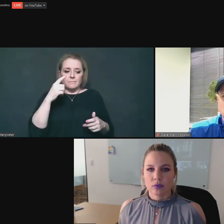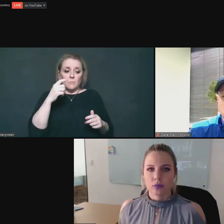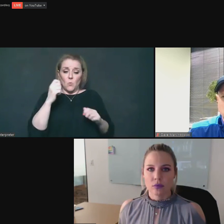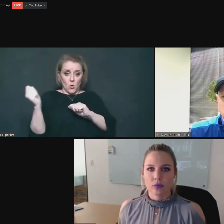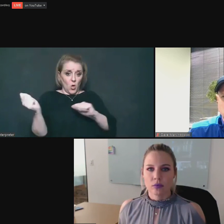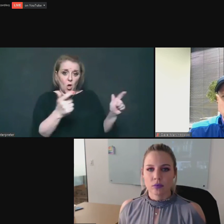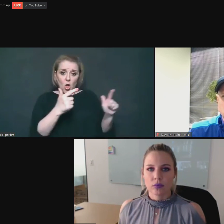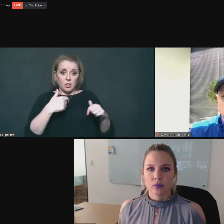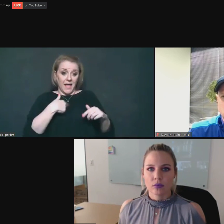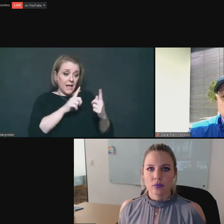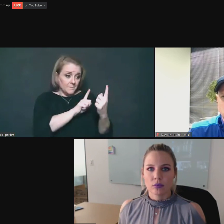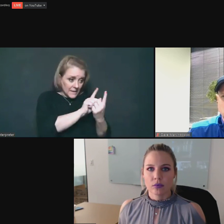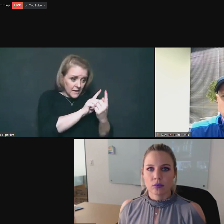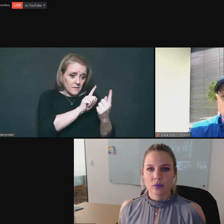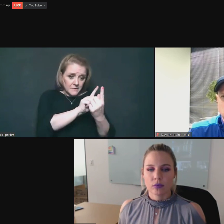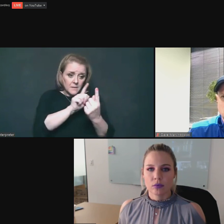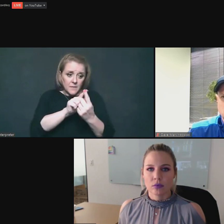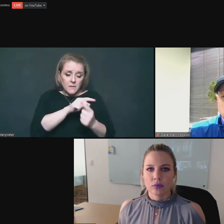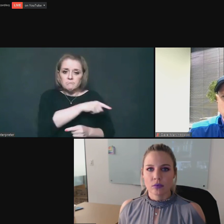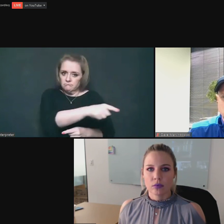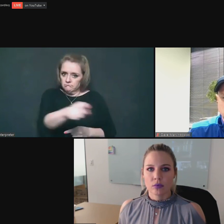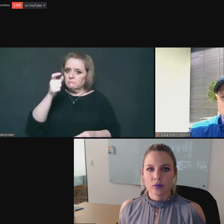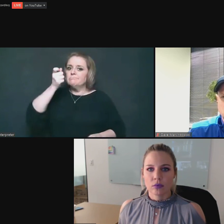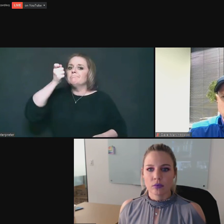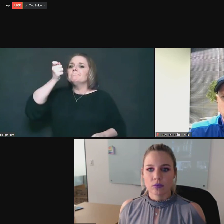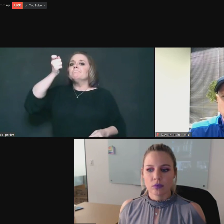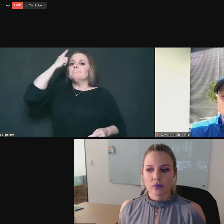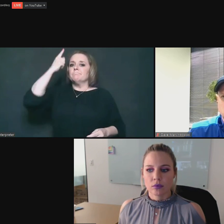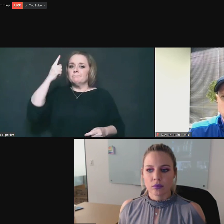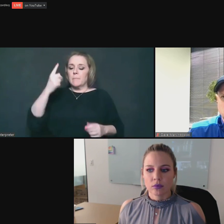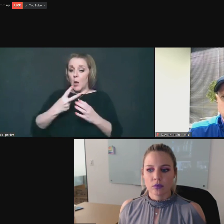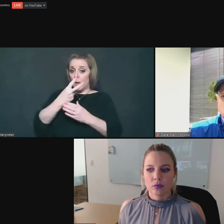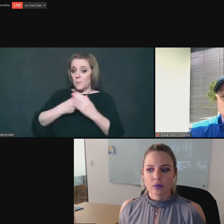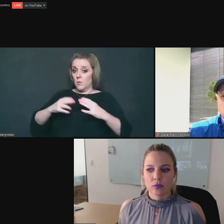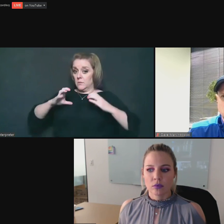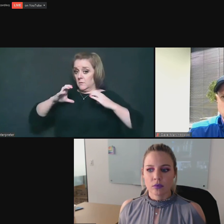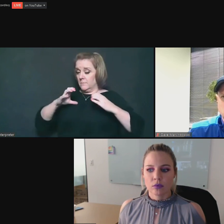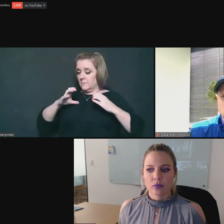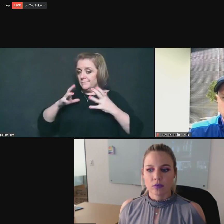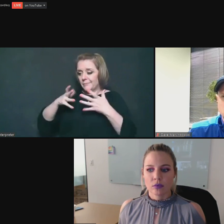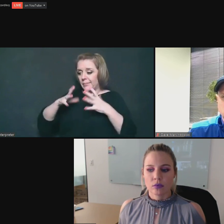that both technician and client needs to be in a mask all the time.